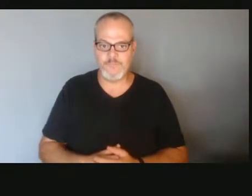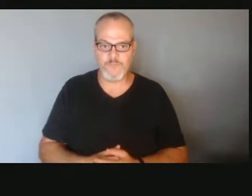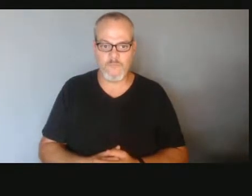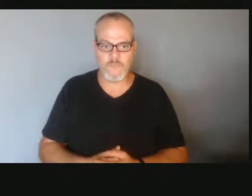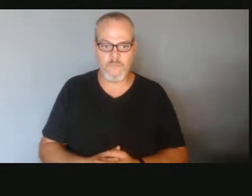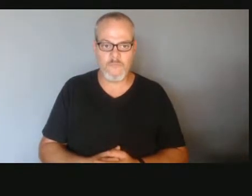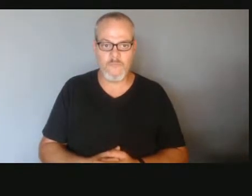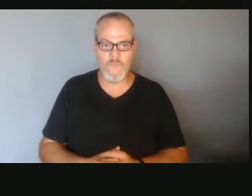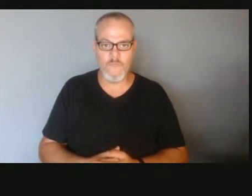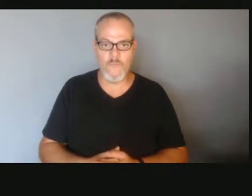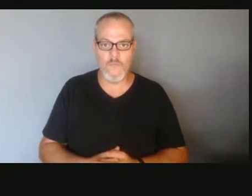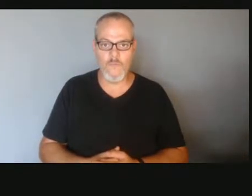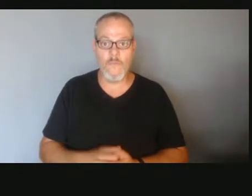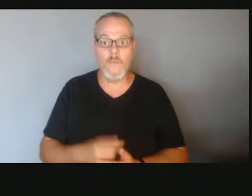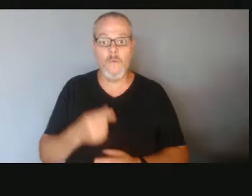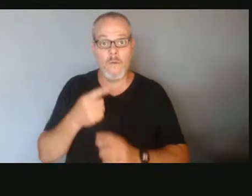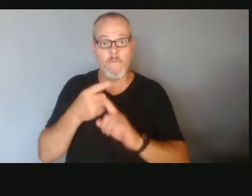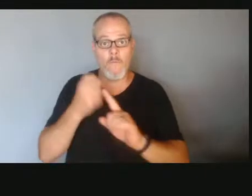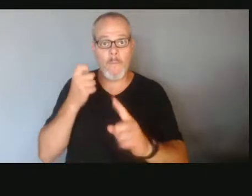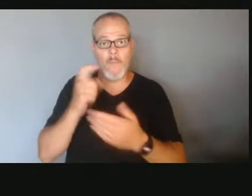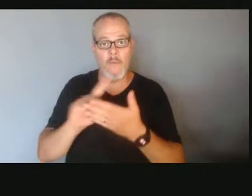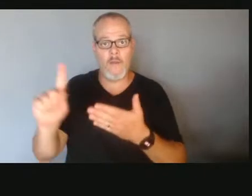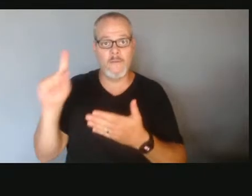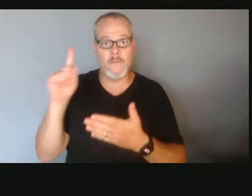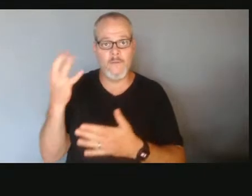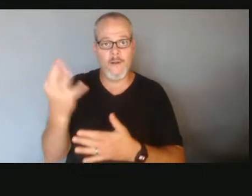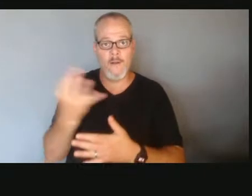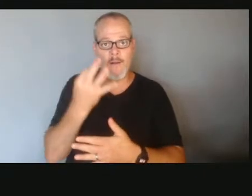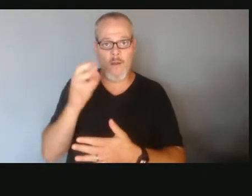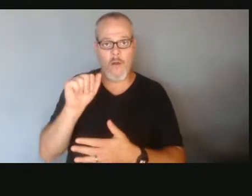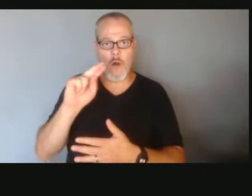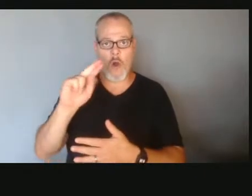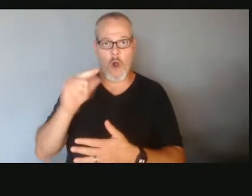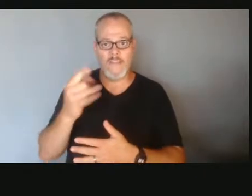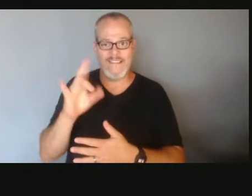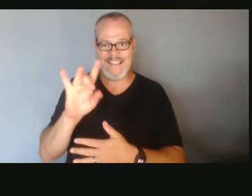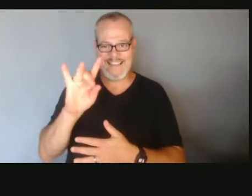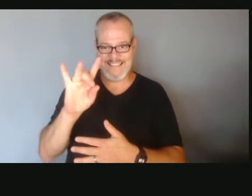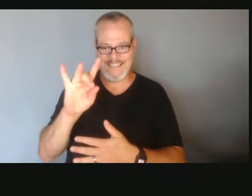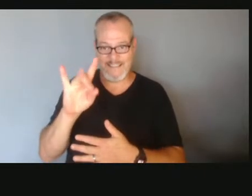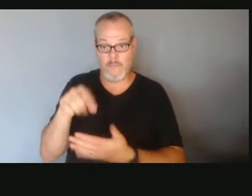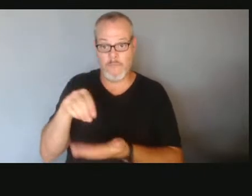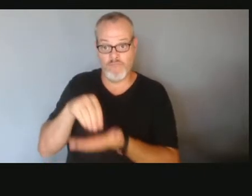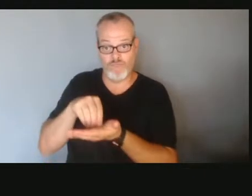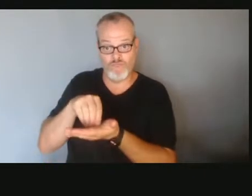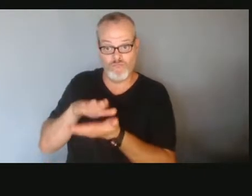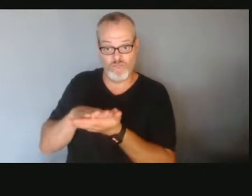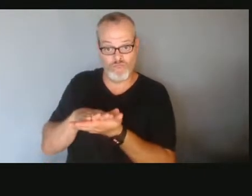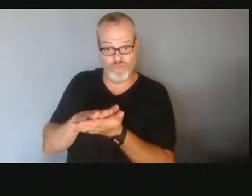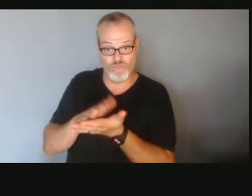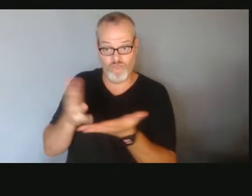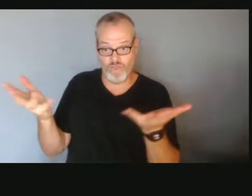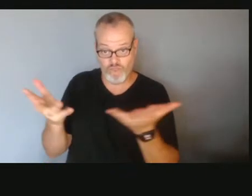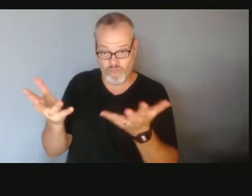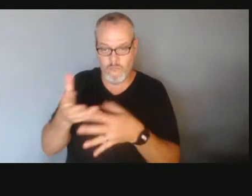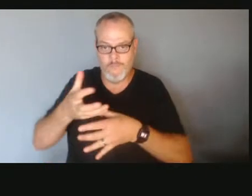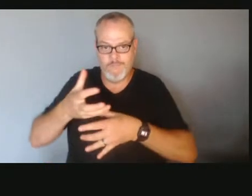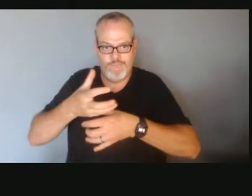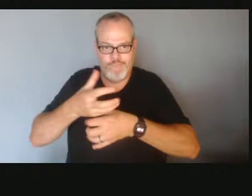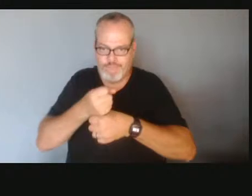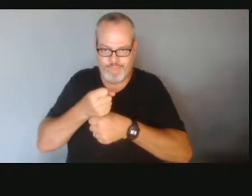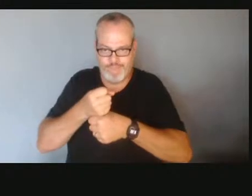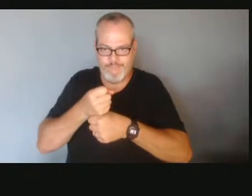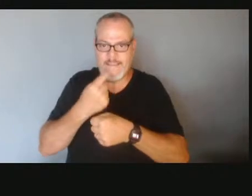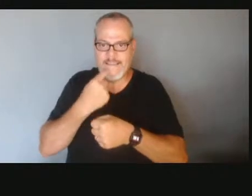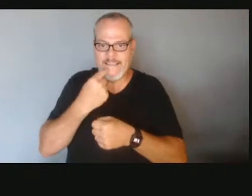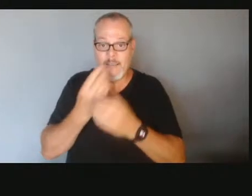So here we are from last Friday, August 8th. They noted at that point the summary of episode 30.